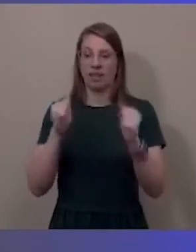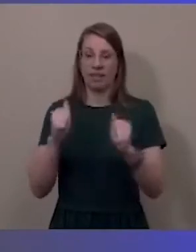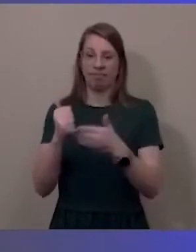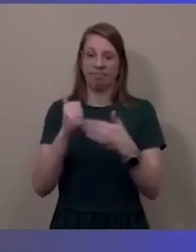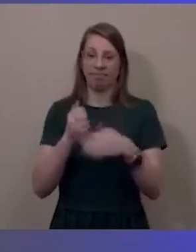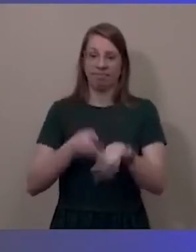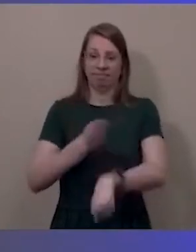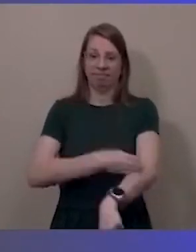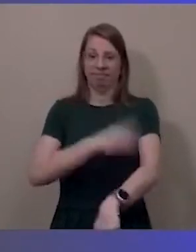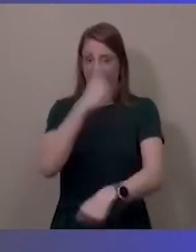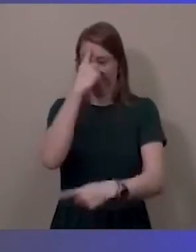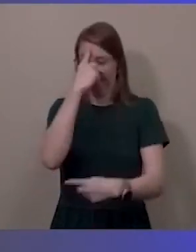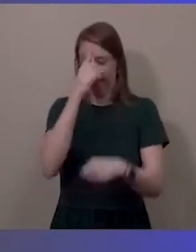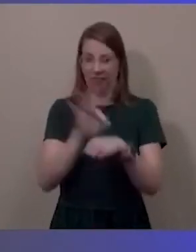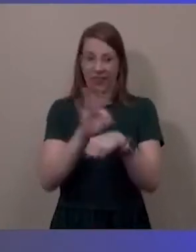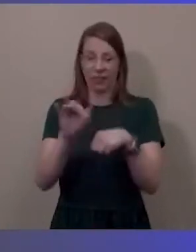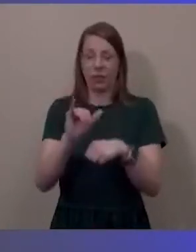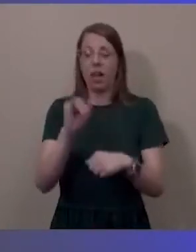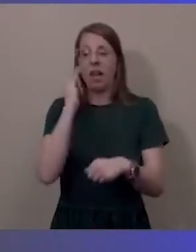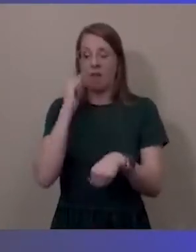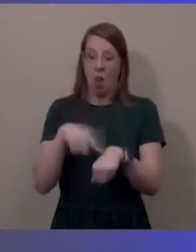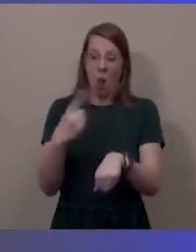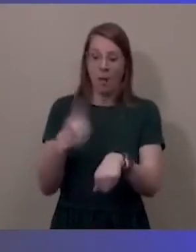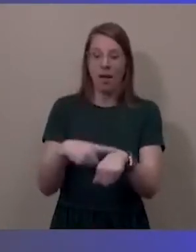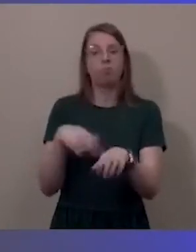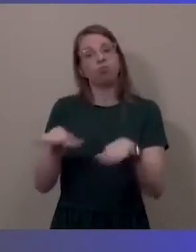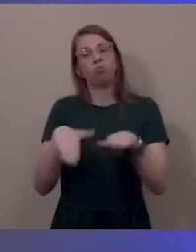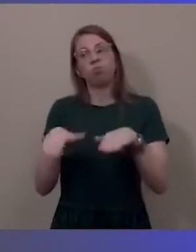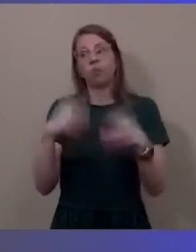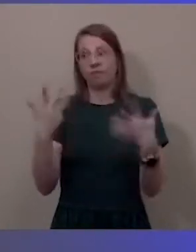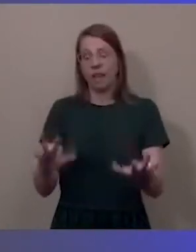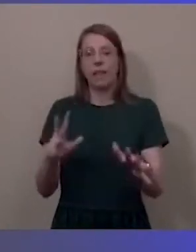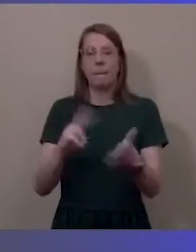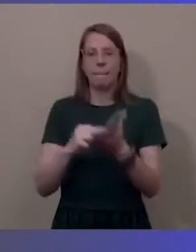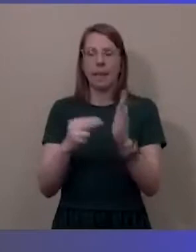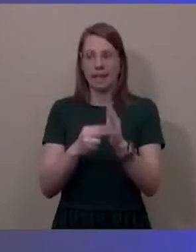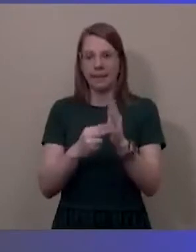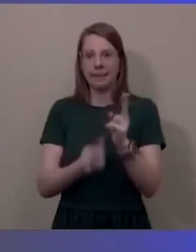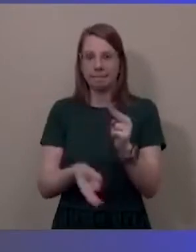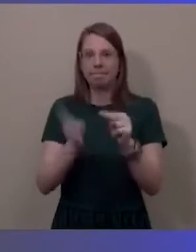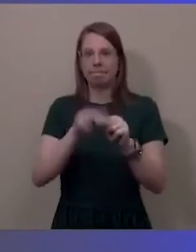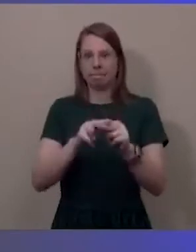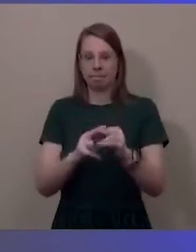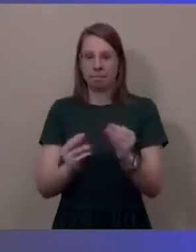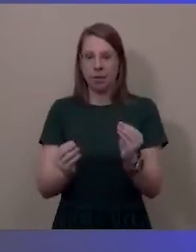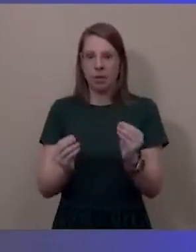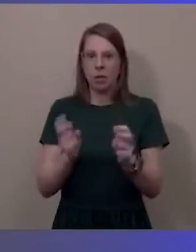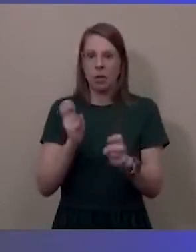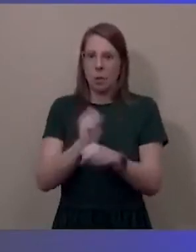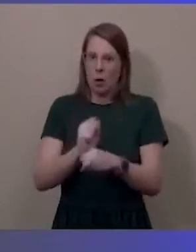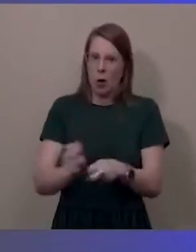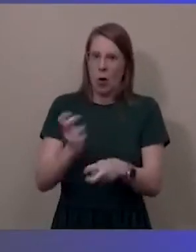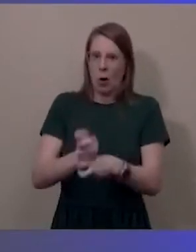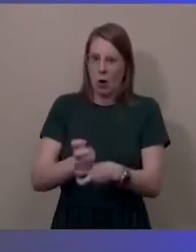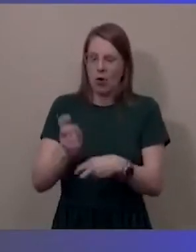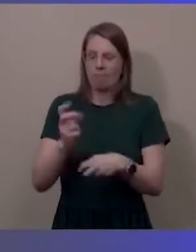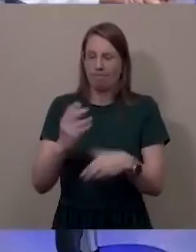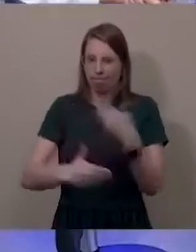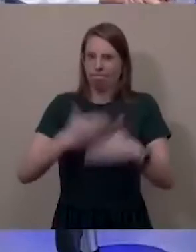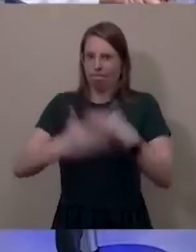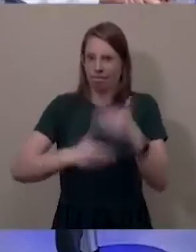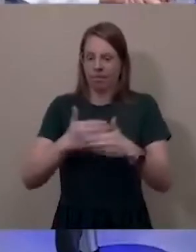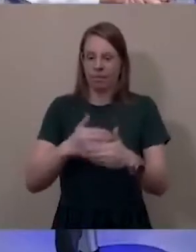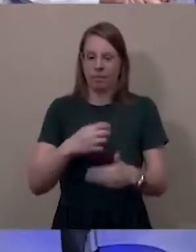But if you've been doing that for a long time, then you need to sort of boost the intensity a bit to try to improve your heart and lung function. So